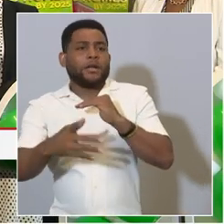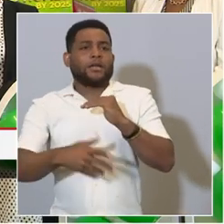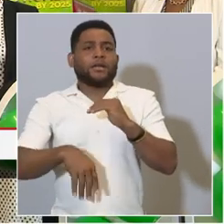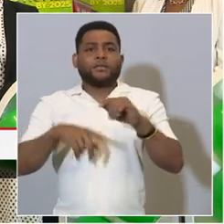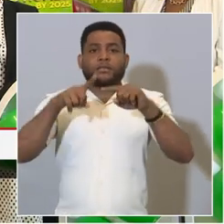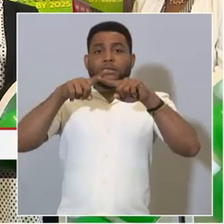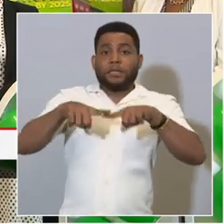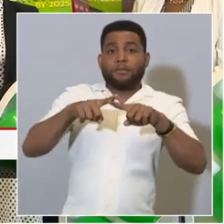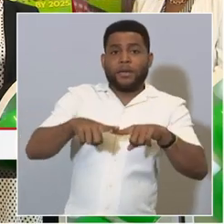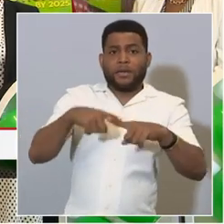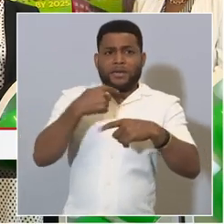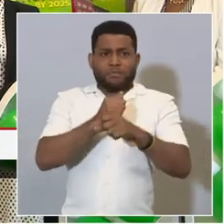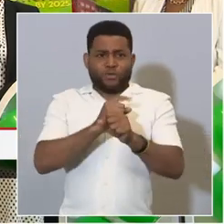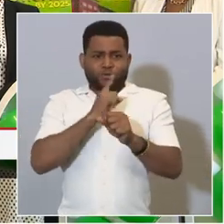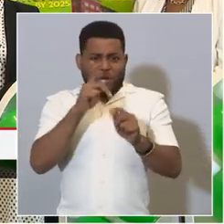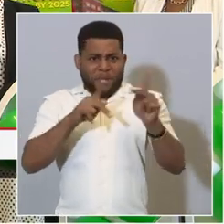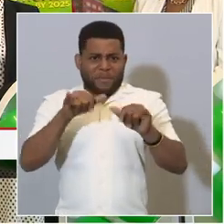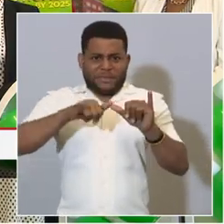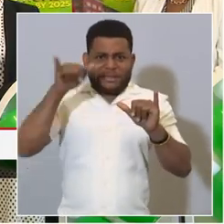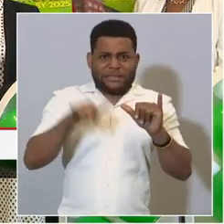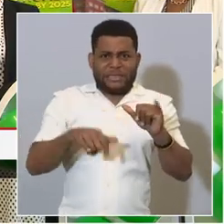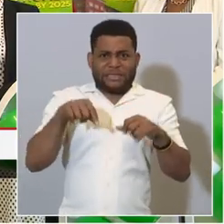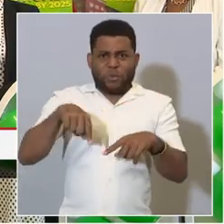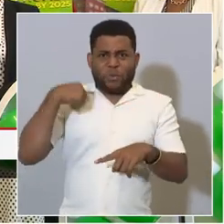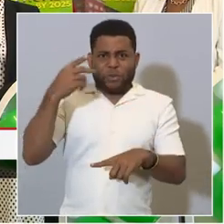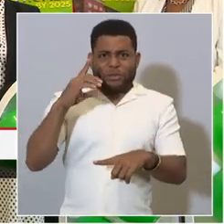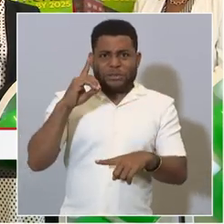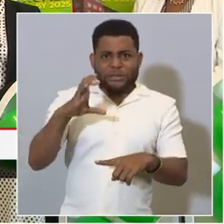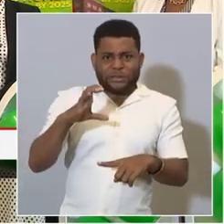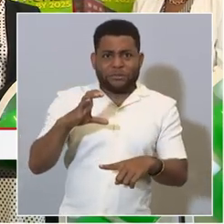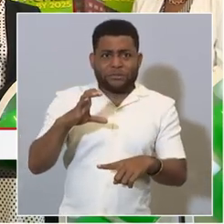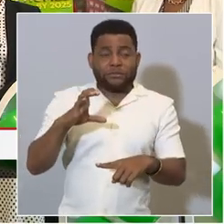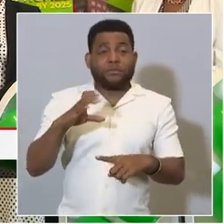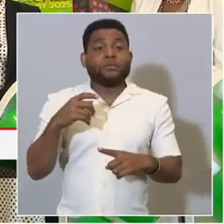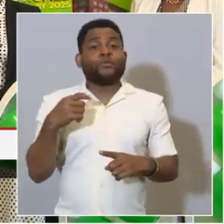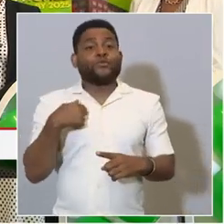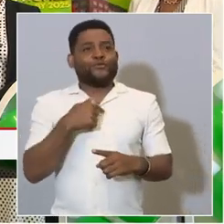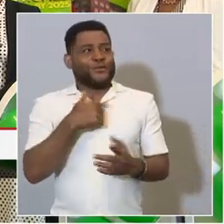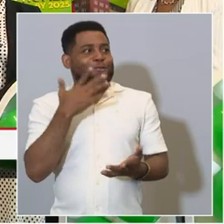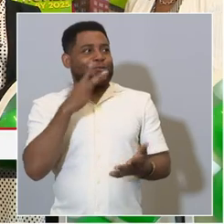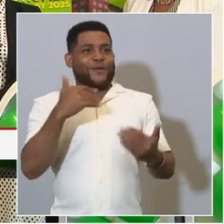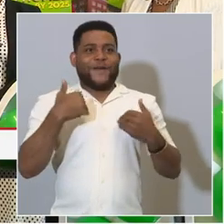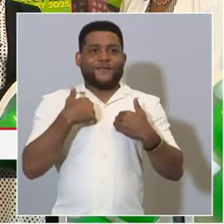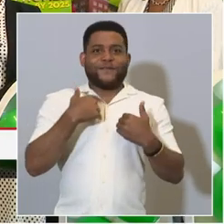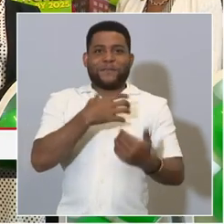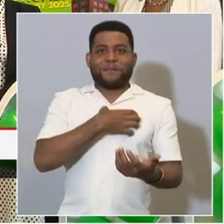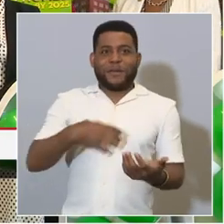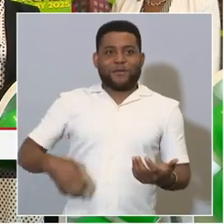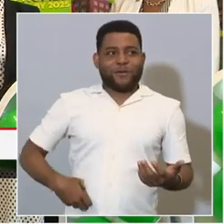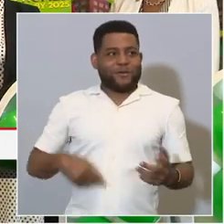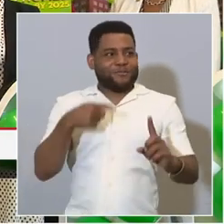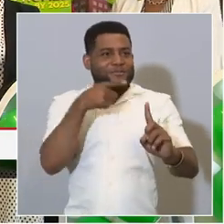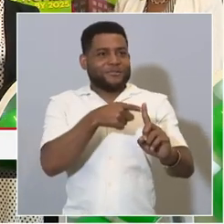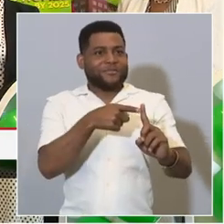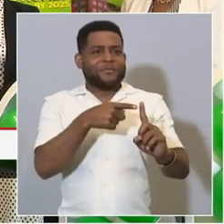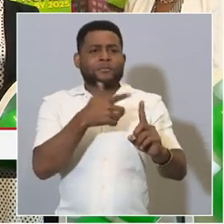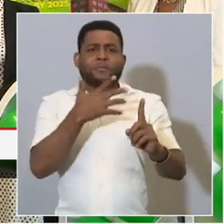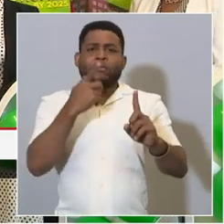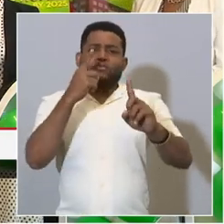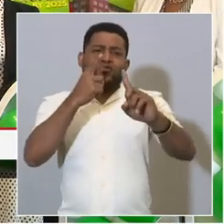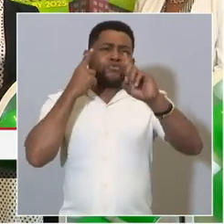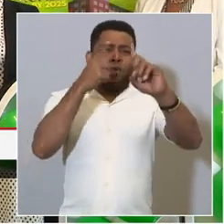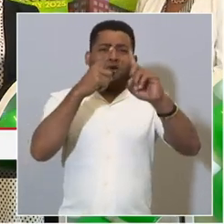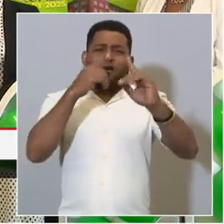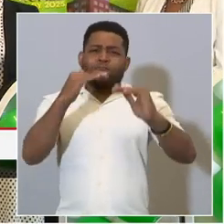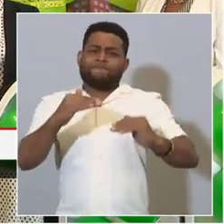D.C. We're happy to be led by a mayor who has set and continues to set a high bar for us. So what comes next?